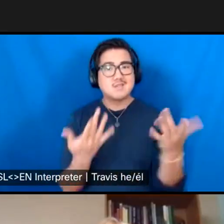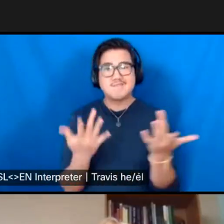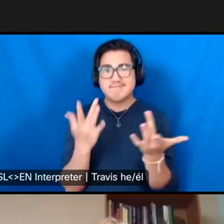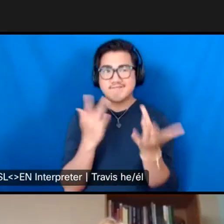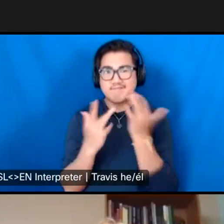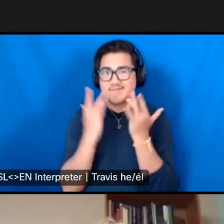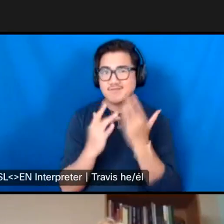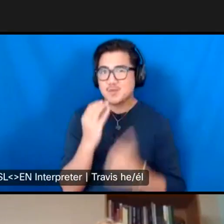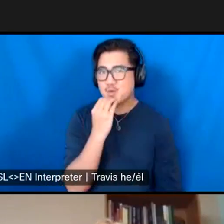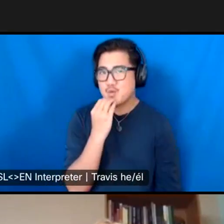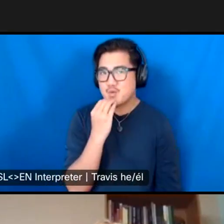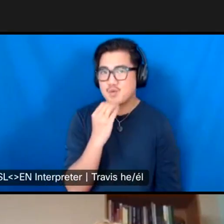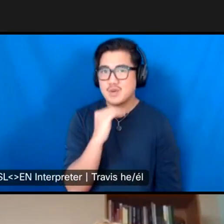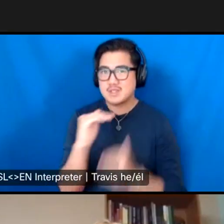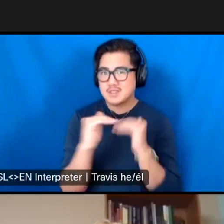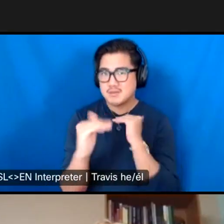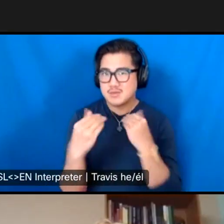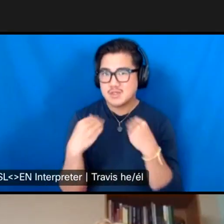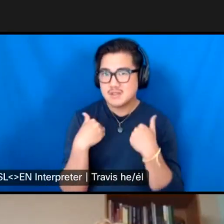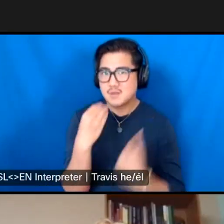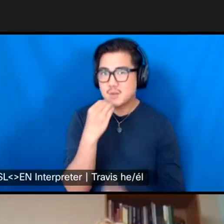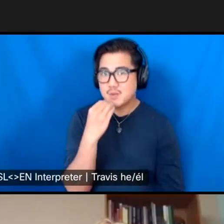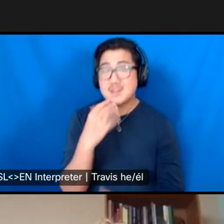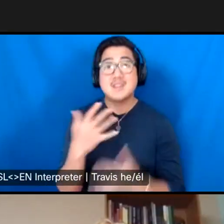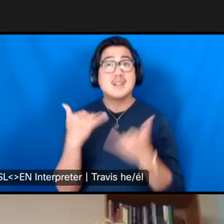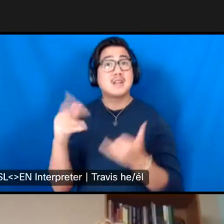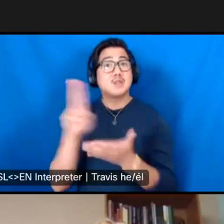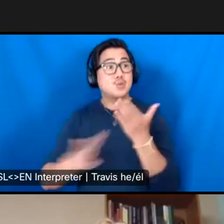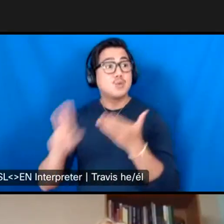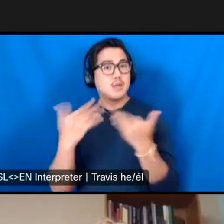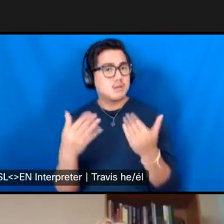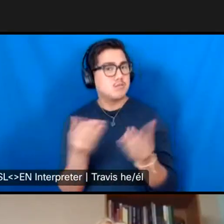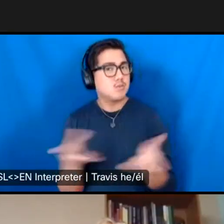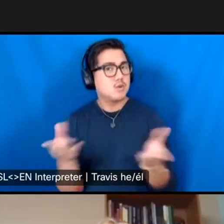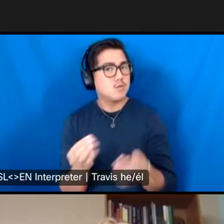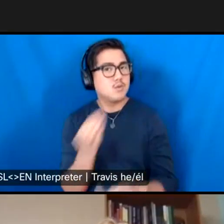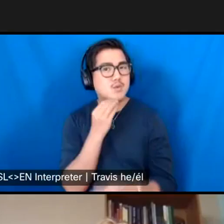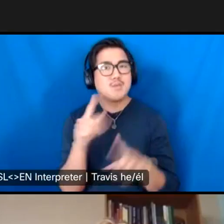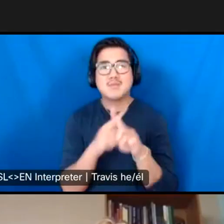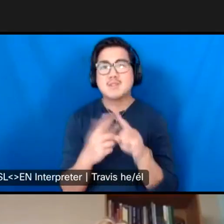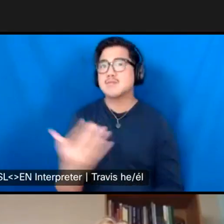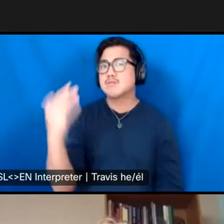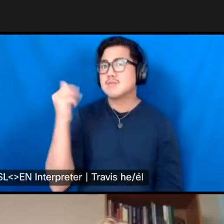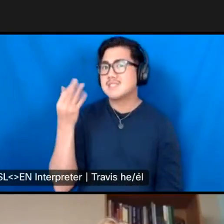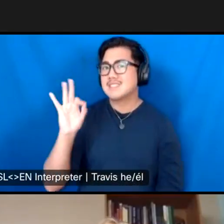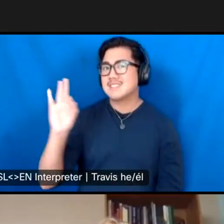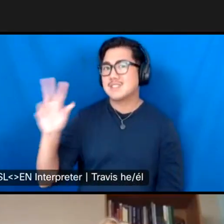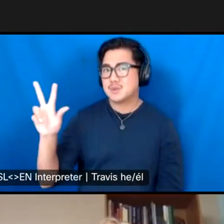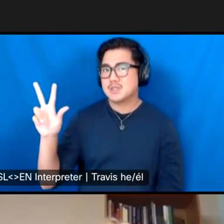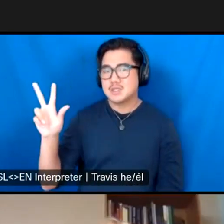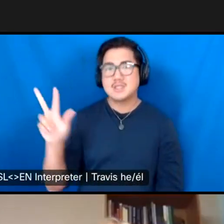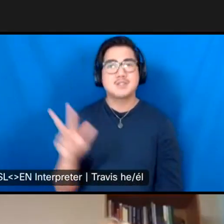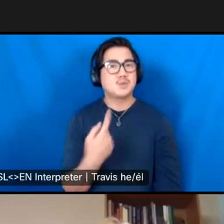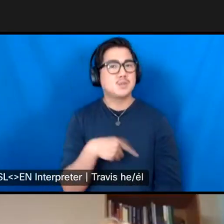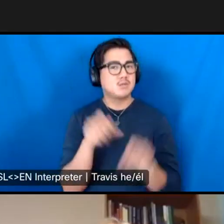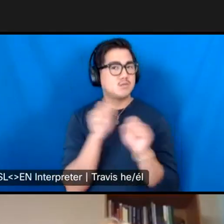And now this is something that the university routinely does, but we did this back in 1993.